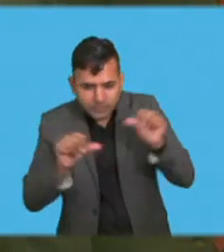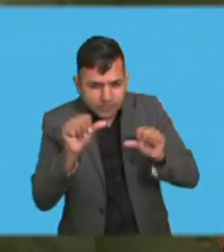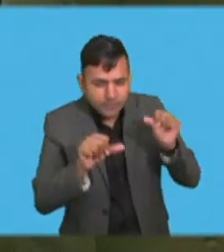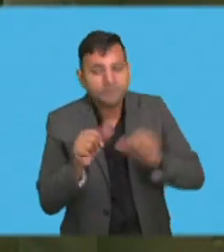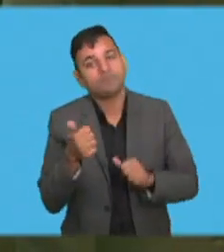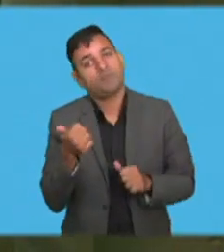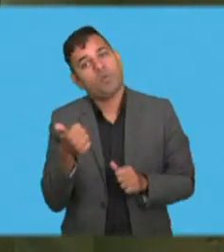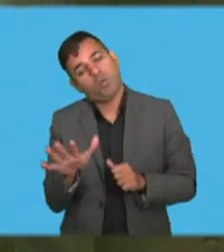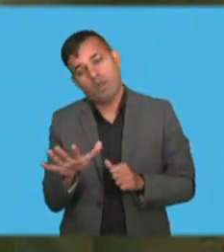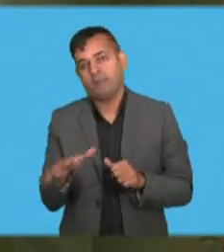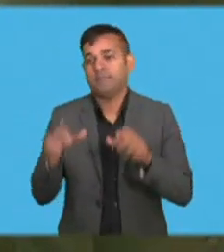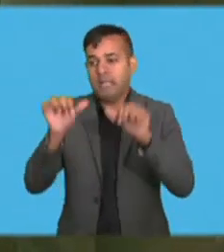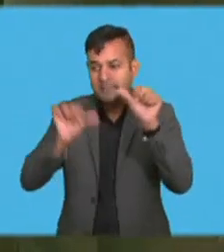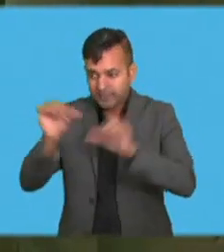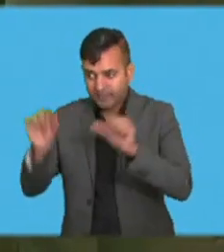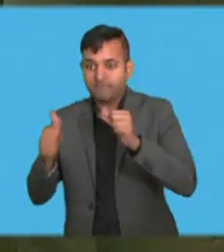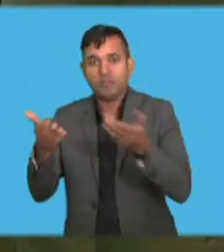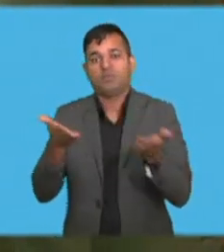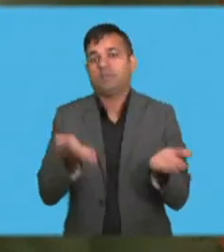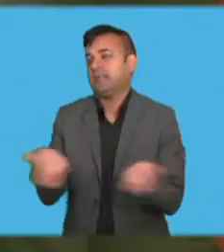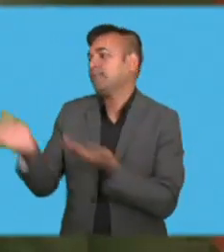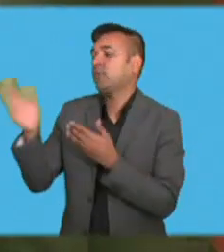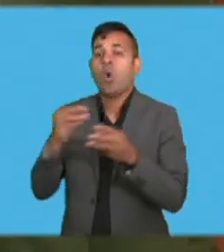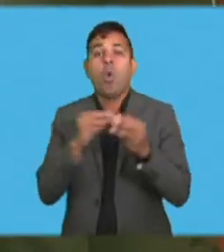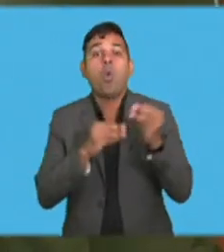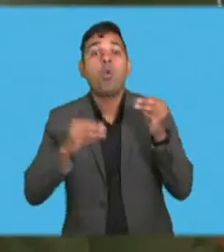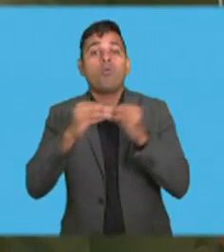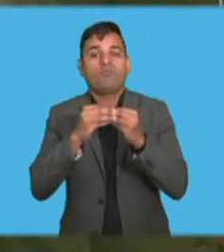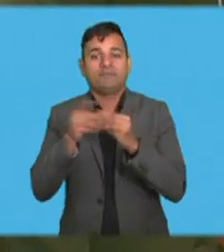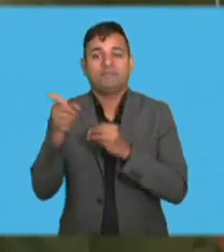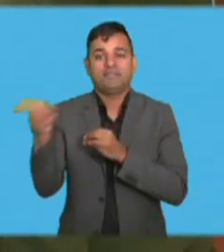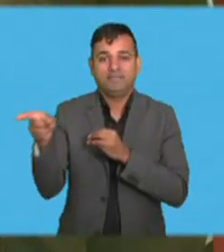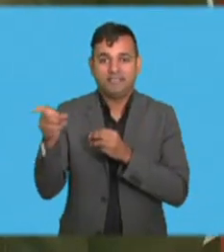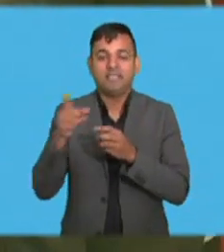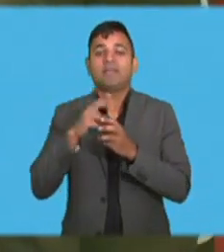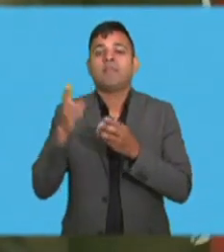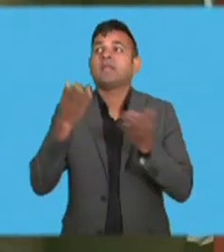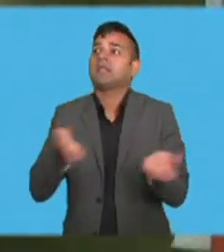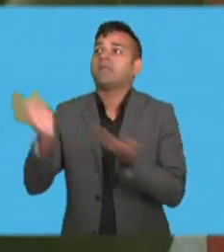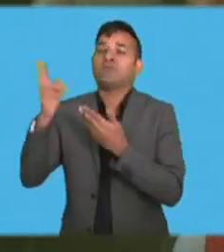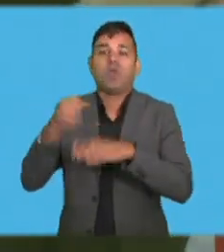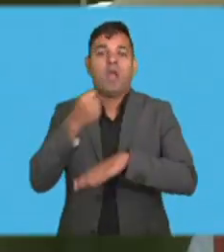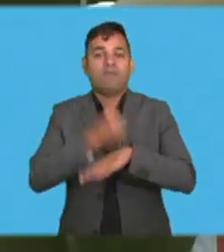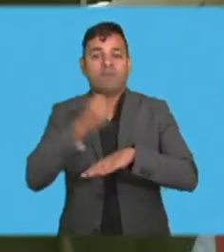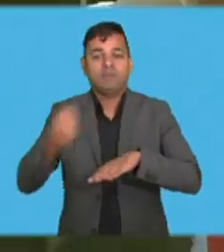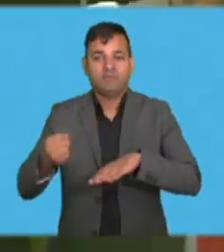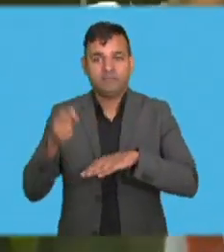NDMO office and will be submitted to Cabinet shortly. Thank you, Madam Speaker.